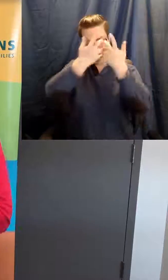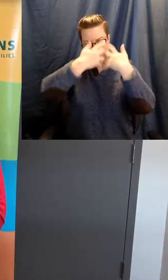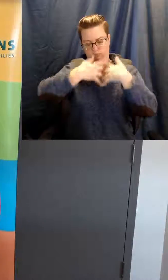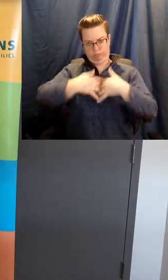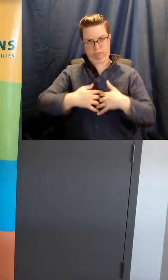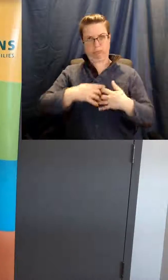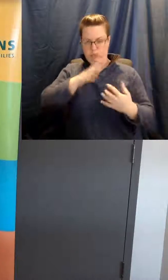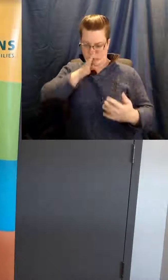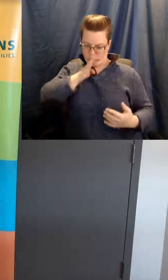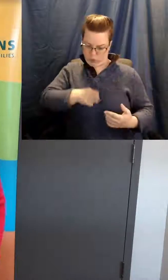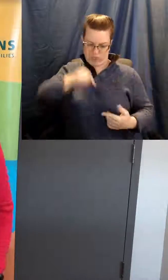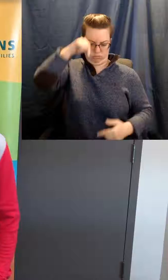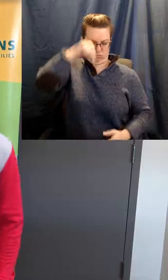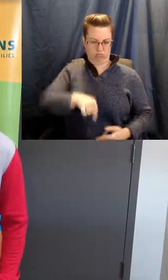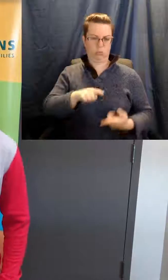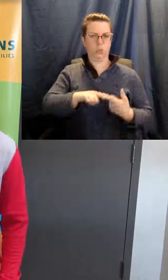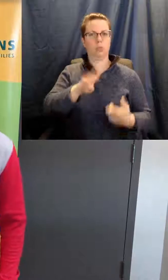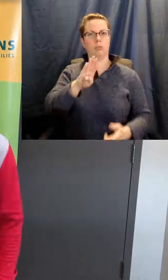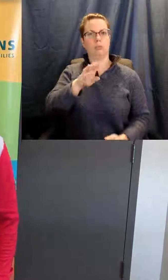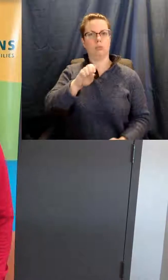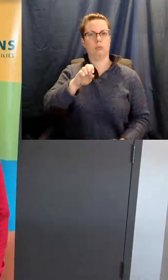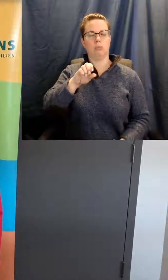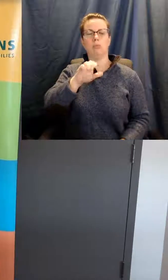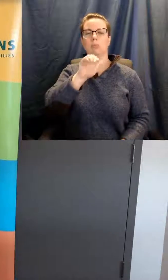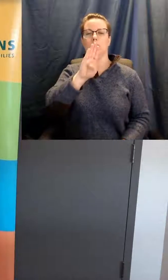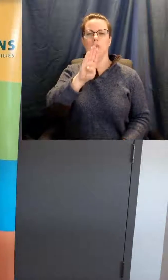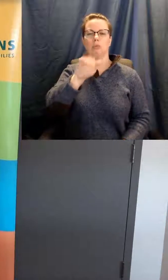right, you can sit down again if you have not already done so.